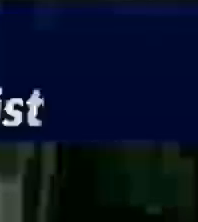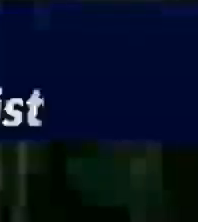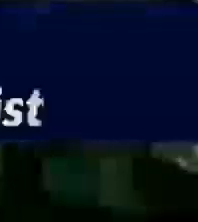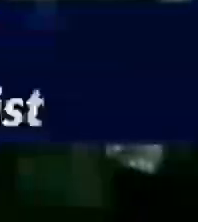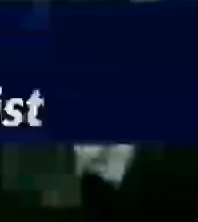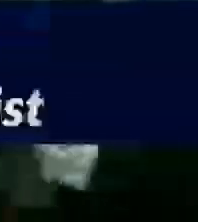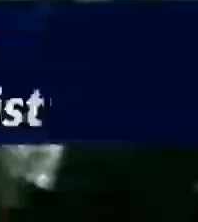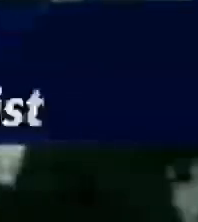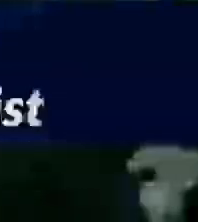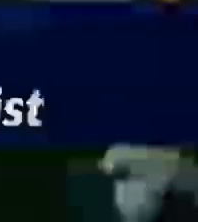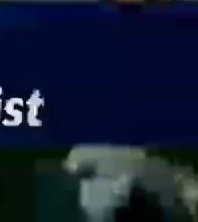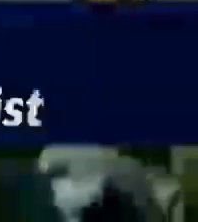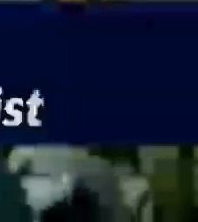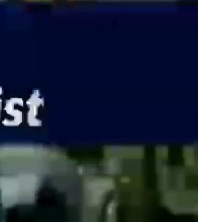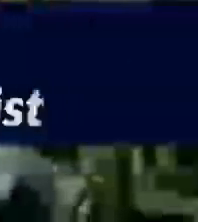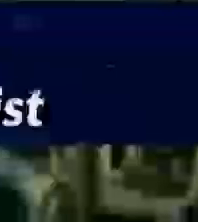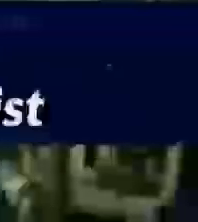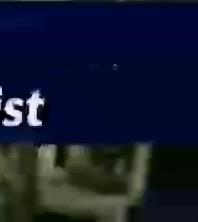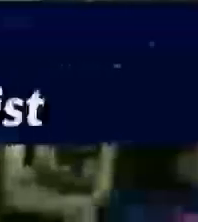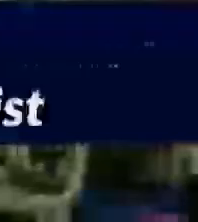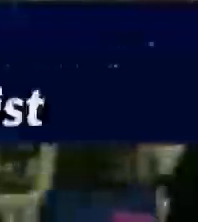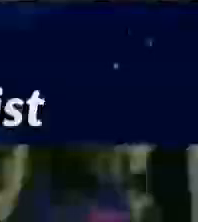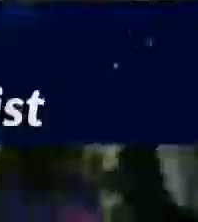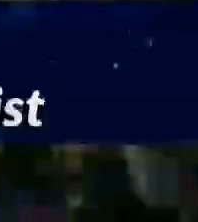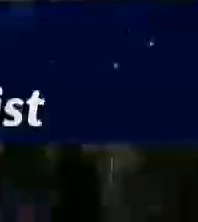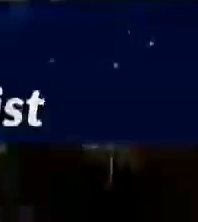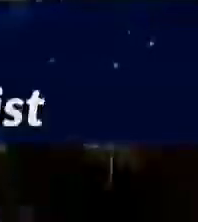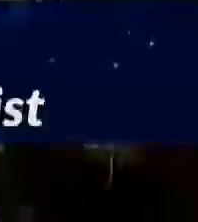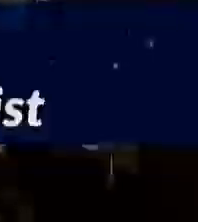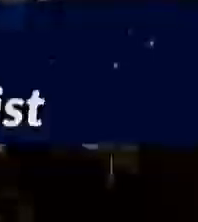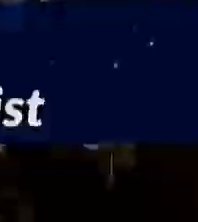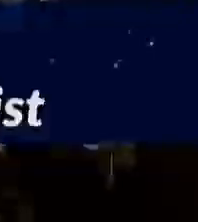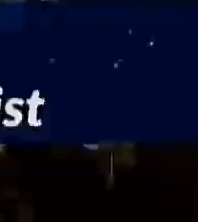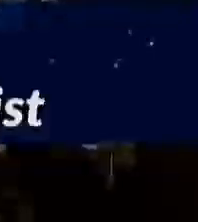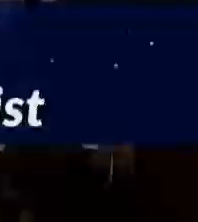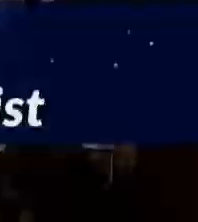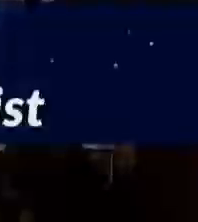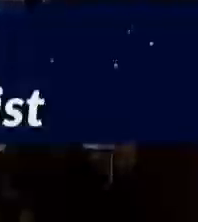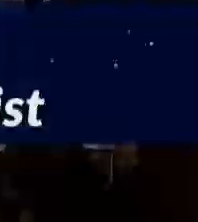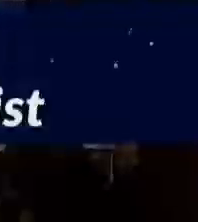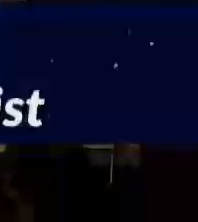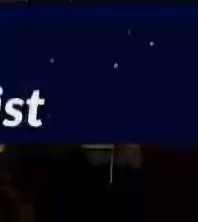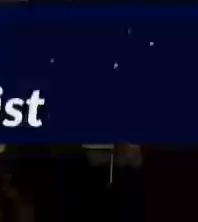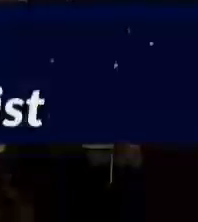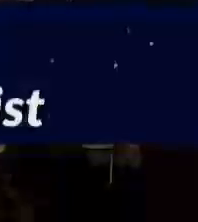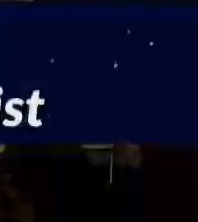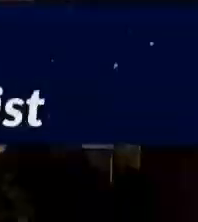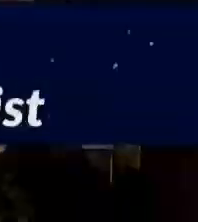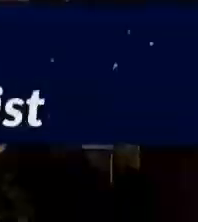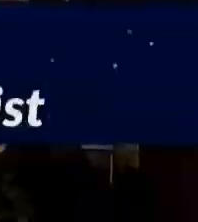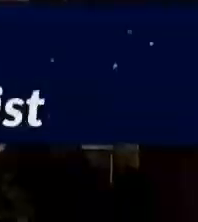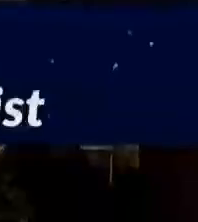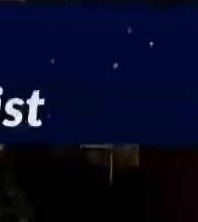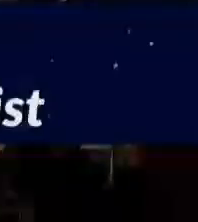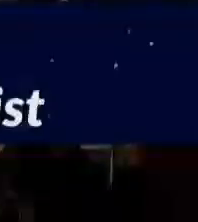link, fill the online form, and submit. You can submit through WhatsApp, and I give you